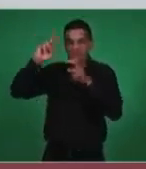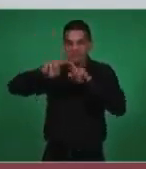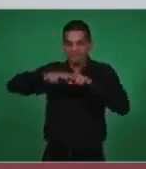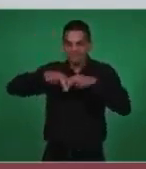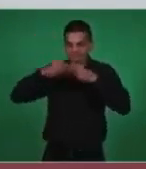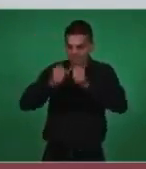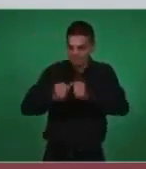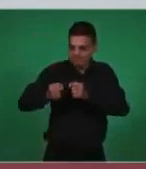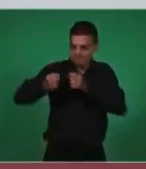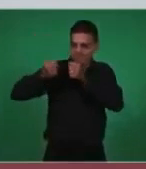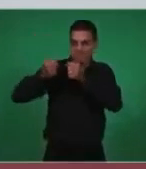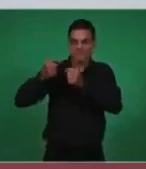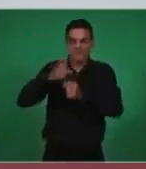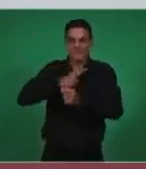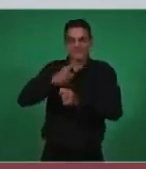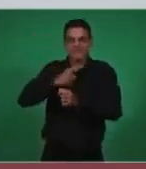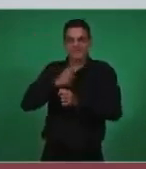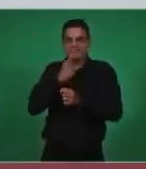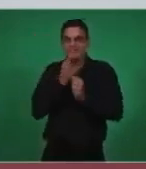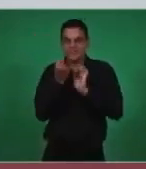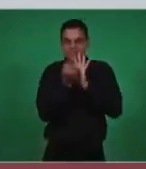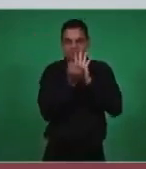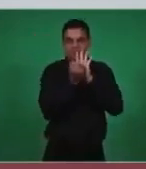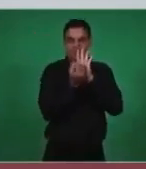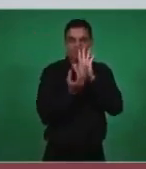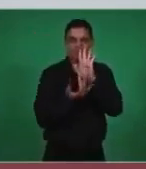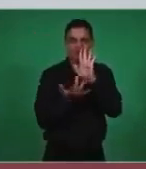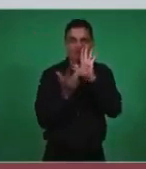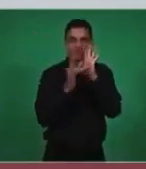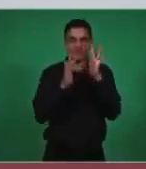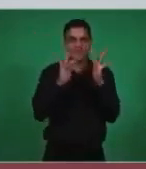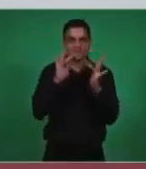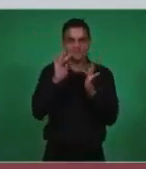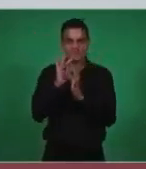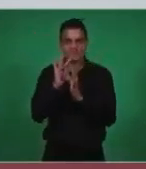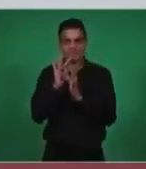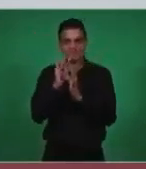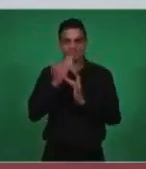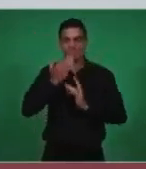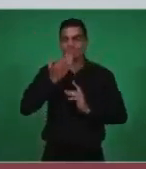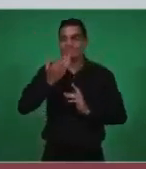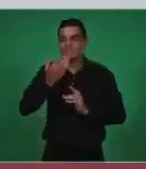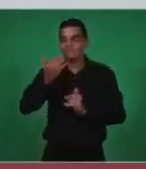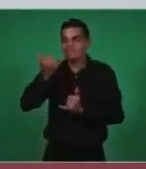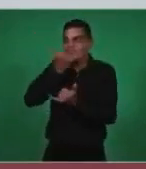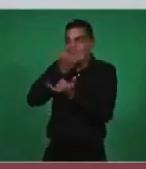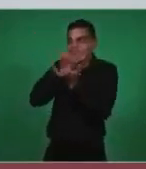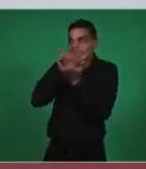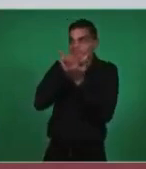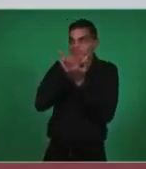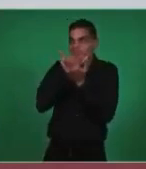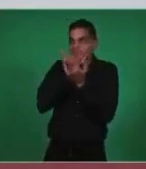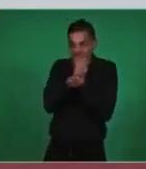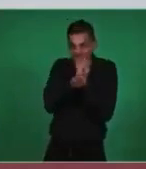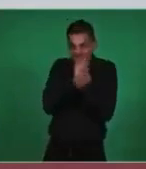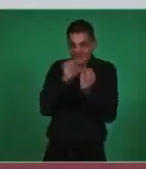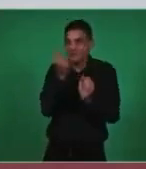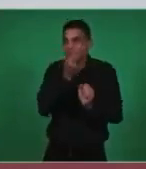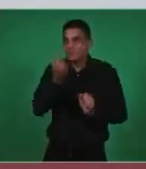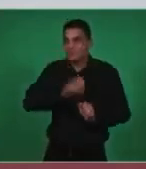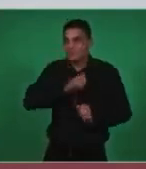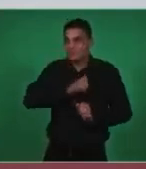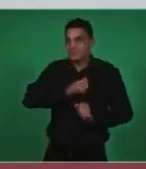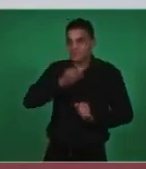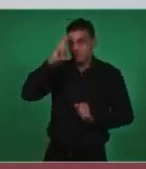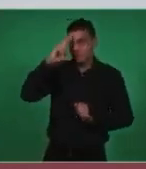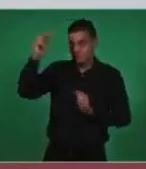for the power that is in the blood of your Lord Jesus, who has forgiven us and the deliverance for our lives, Lord. Be with us this